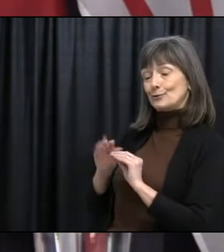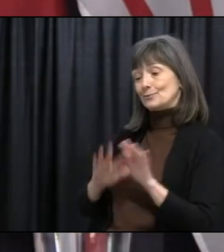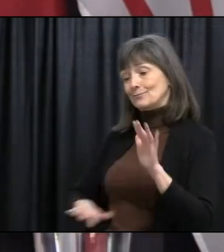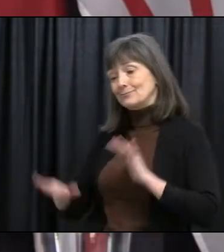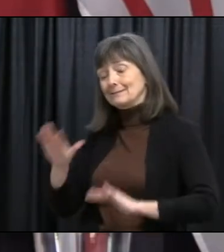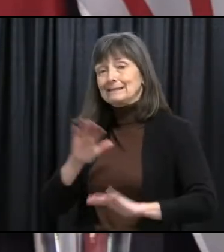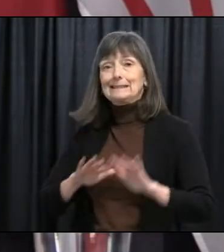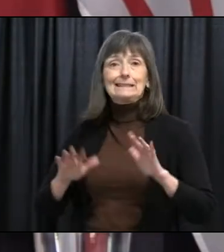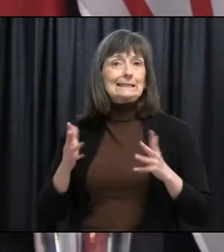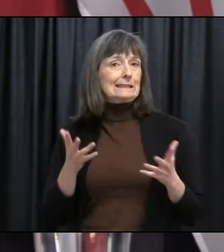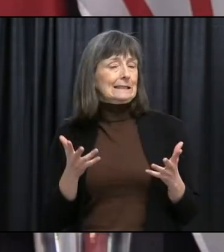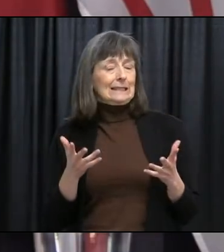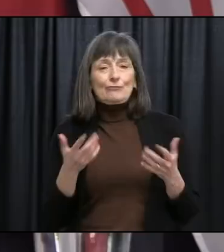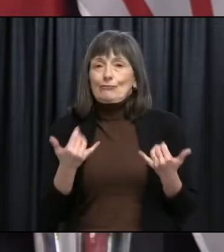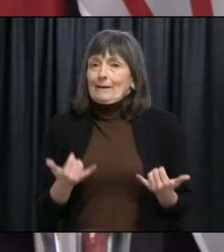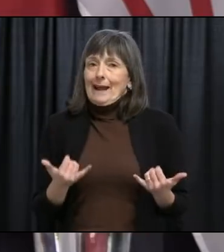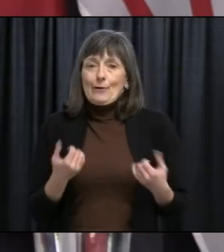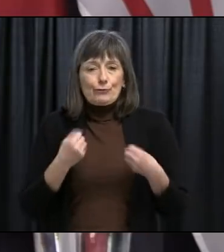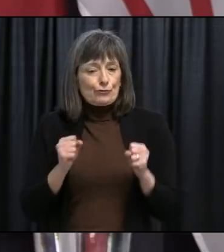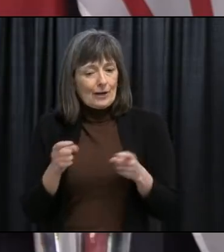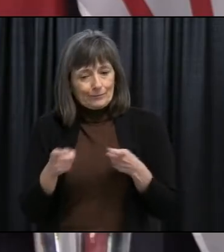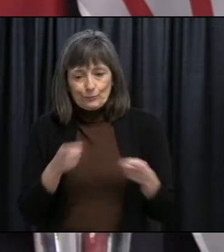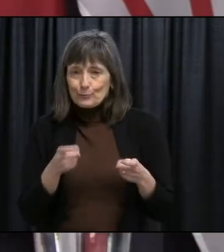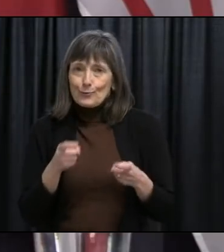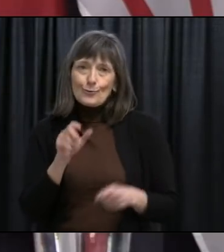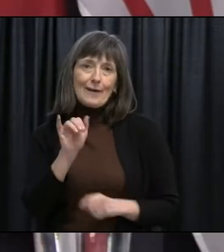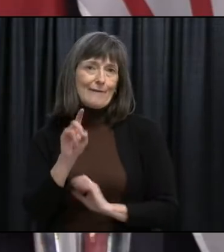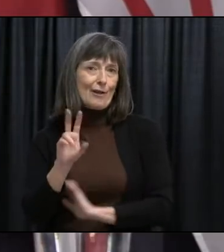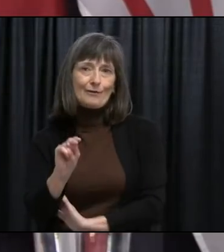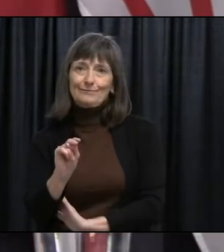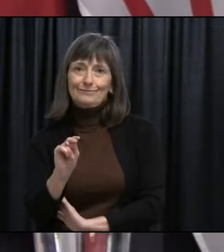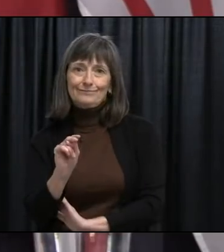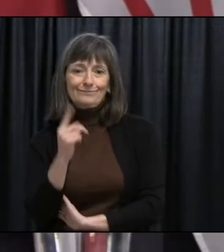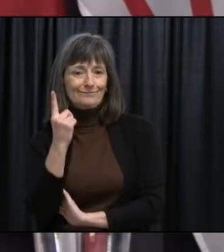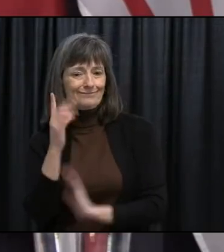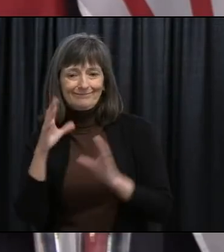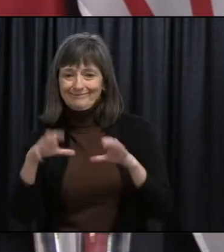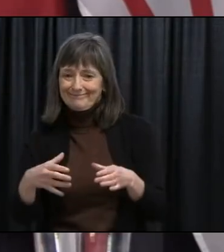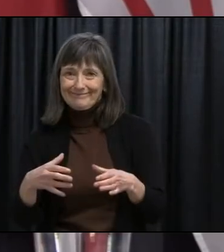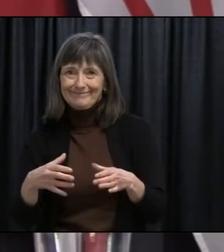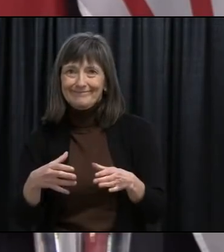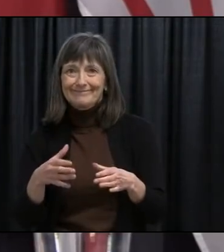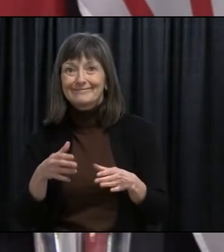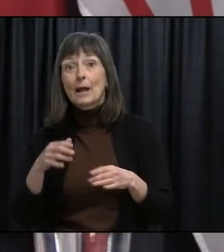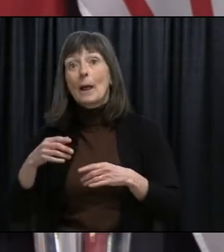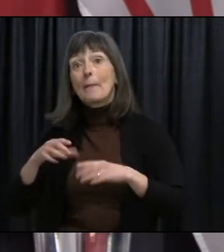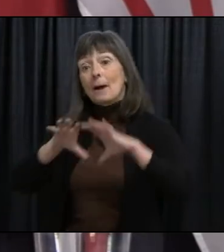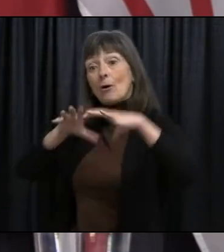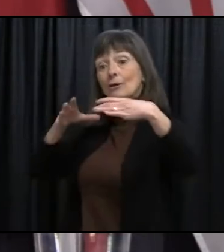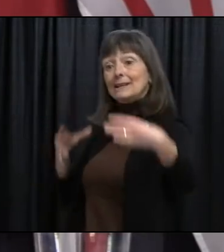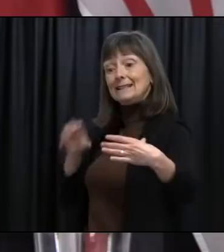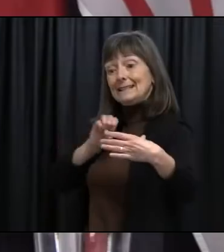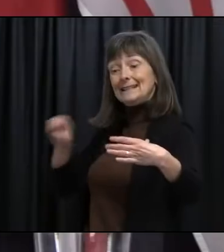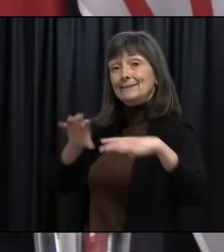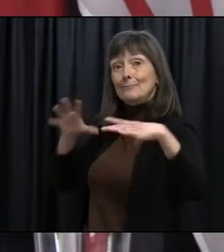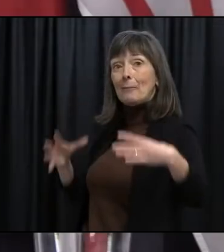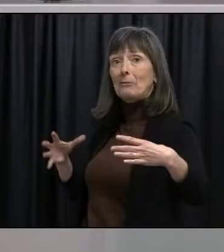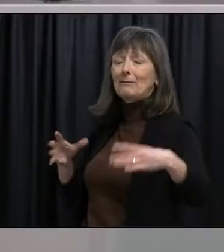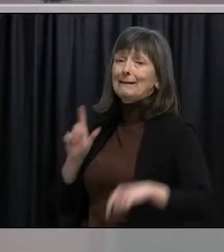we're trying to contain it as best we can on the Avalon right now, and that would be a decision for a future time.